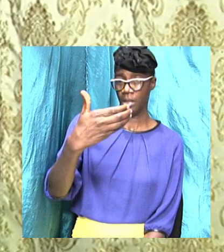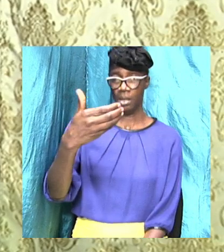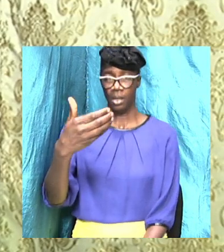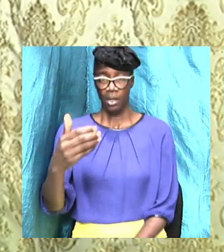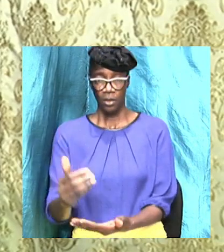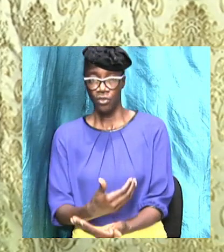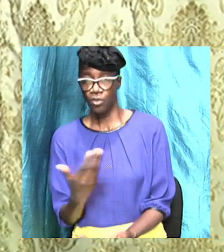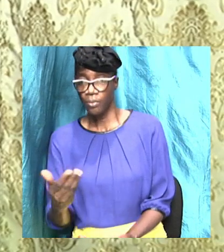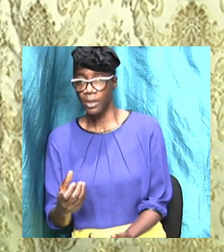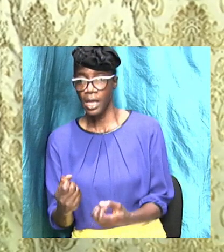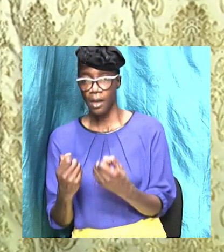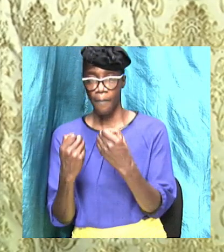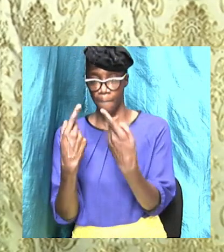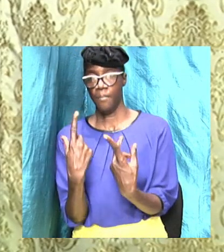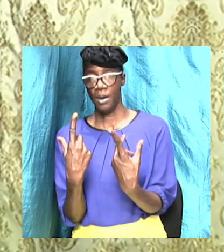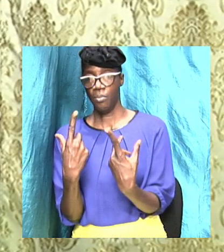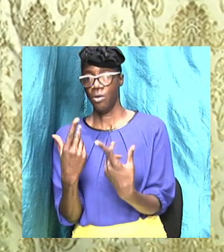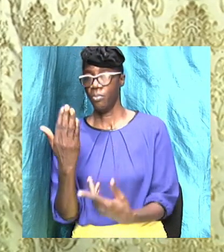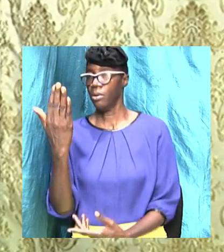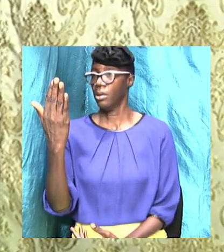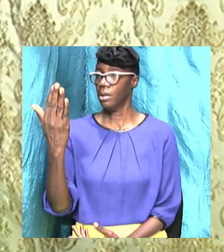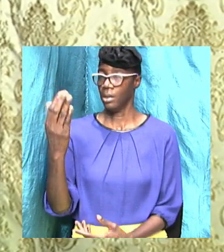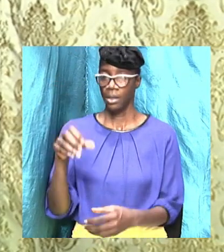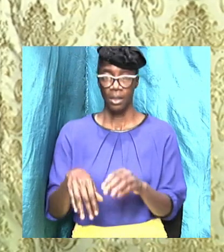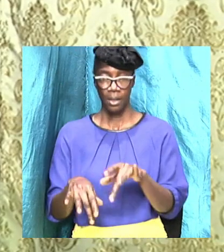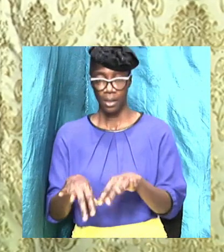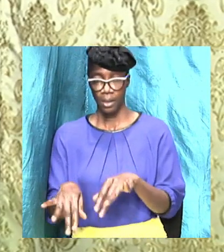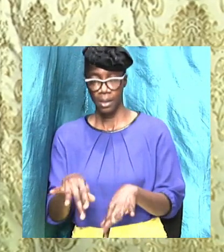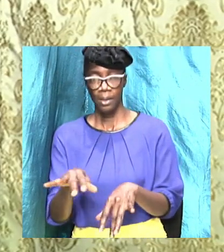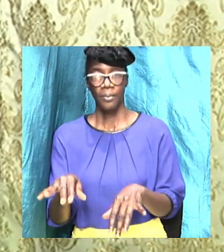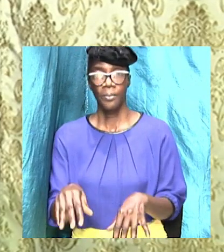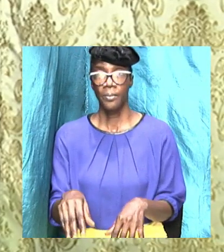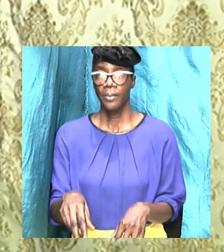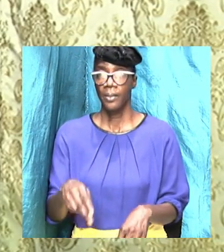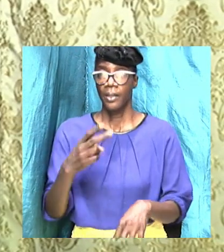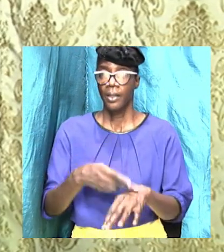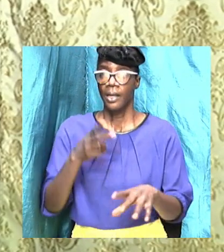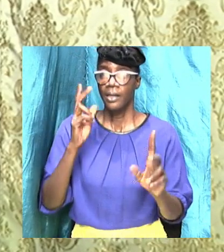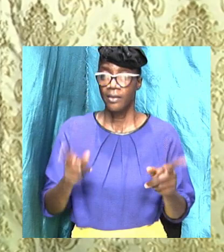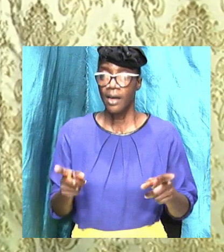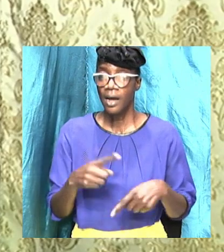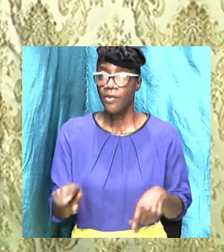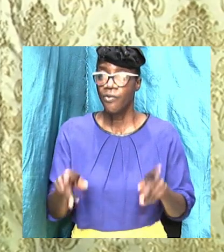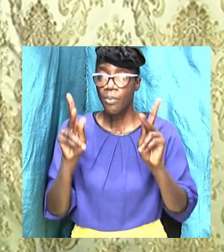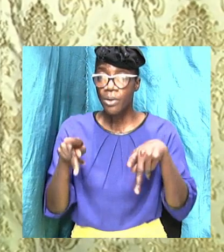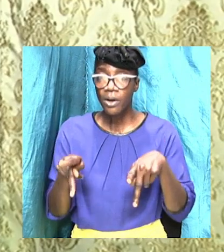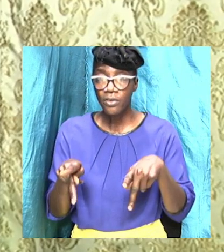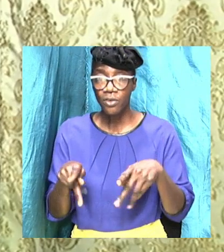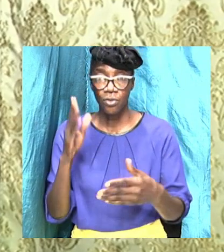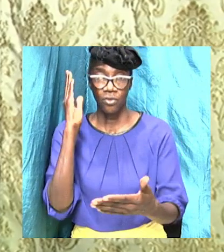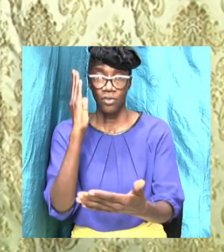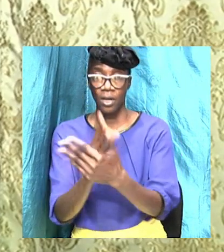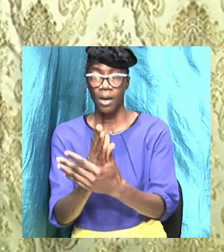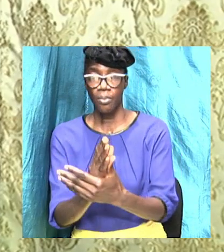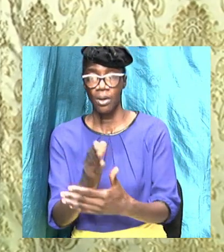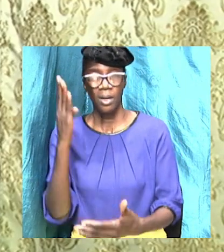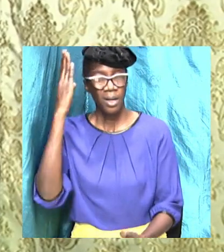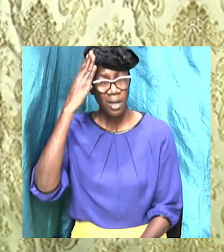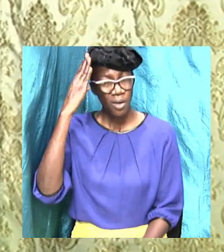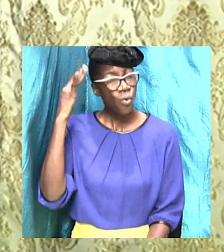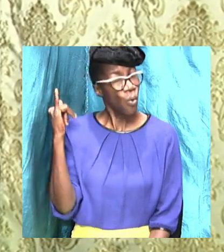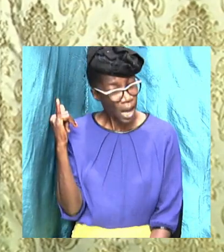it's going to be hard for you as an individual to click that and to turn it off. You know why?